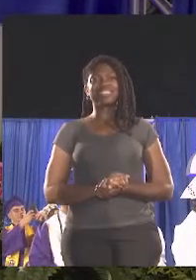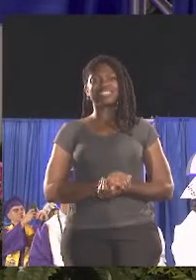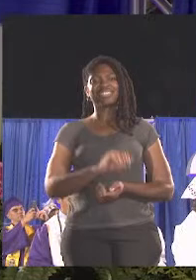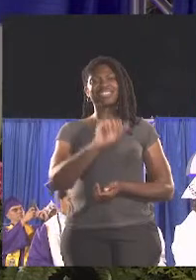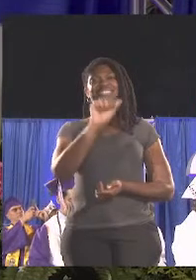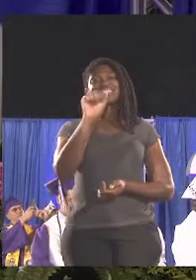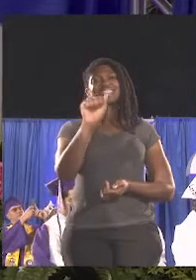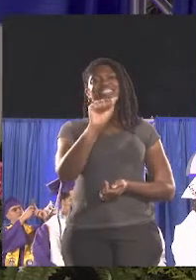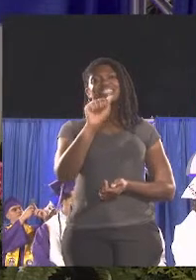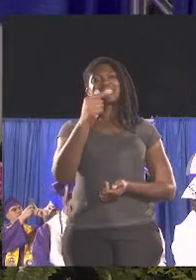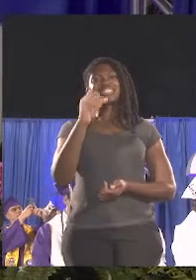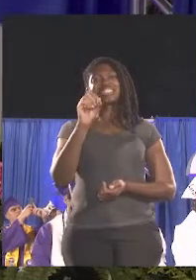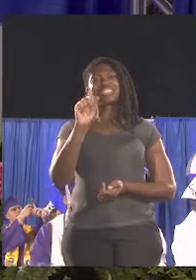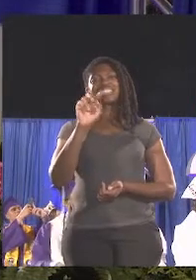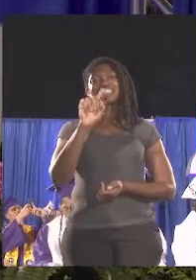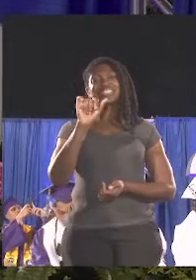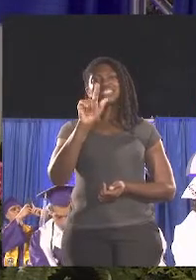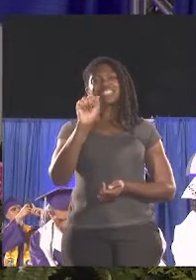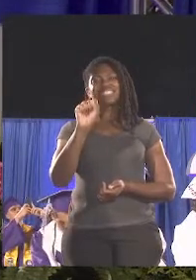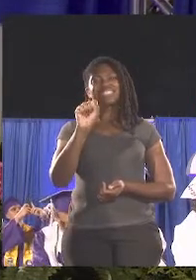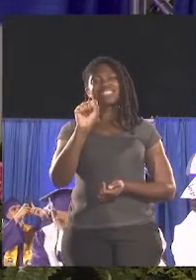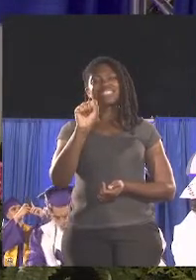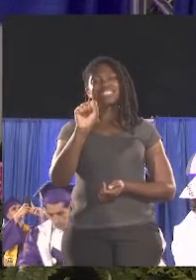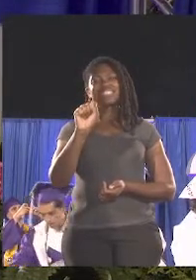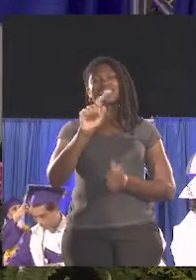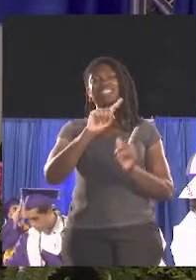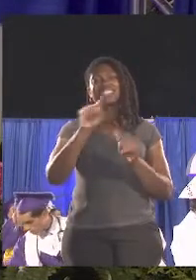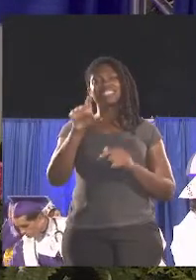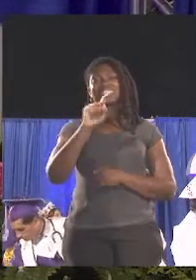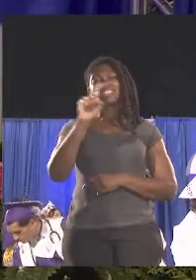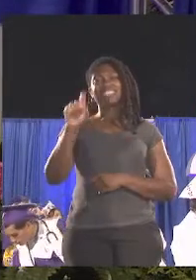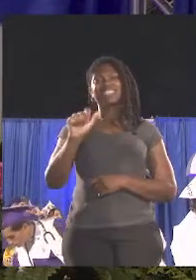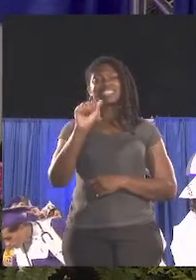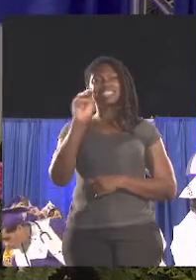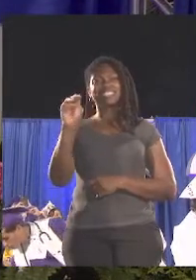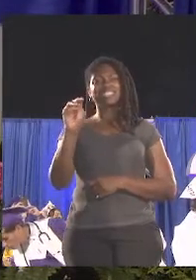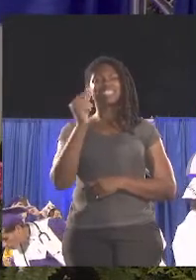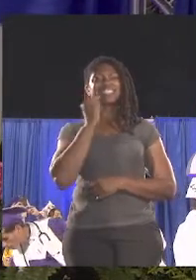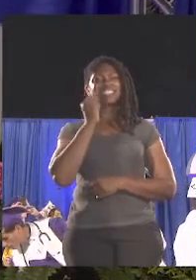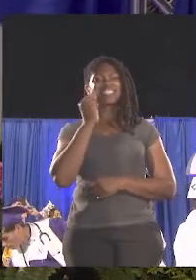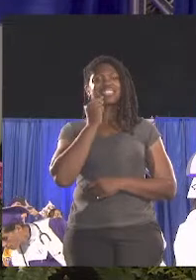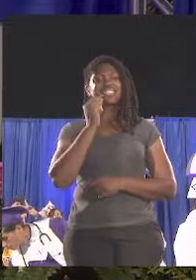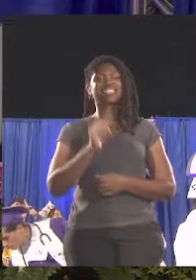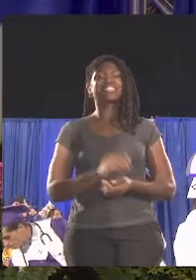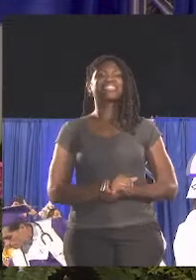Alessandra Gonzalez, Texas A&M University at San Antonio.